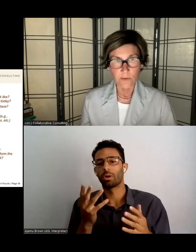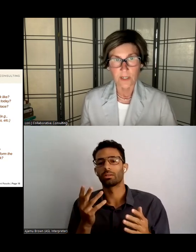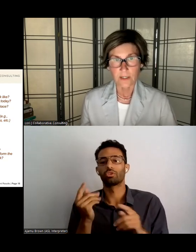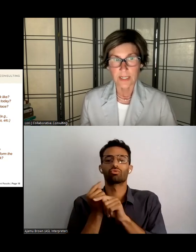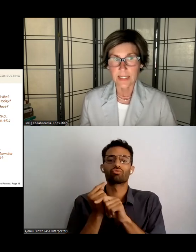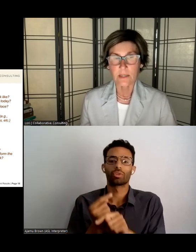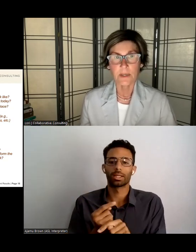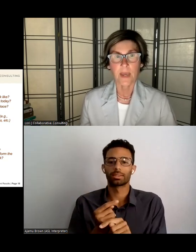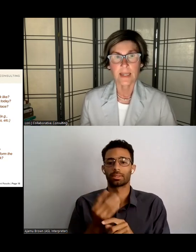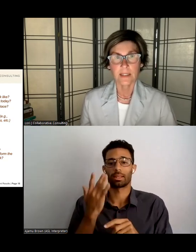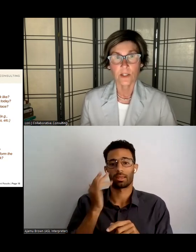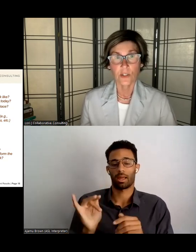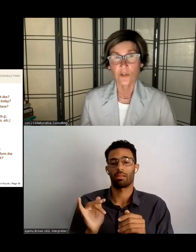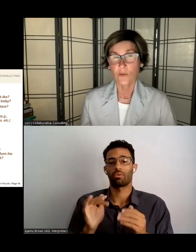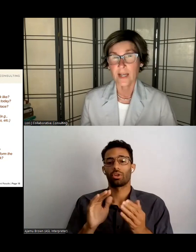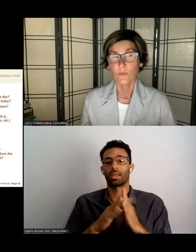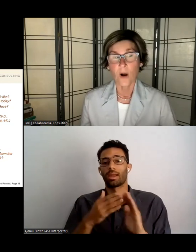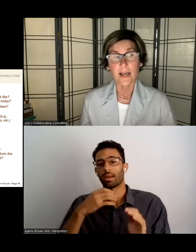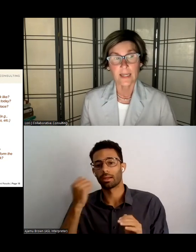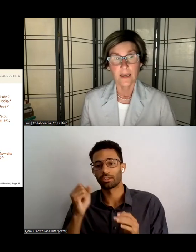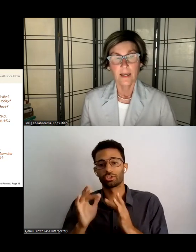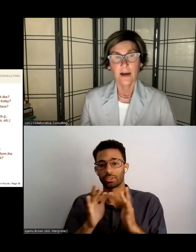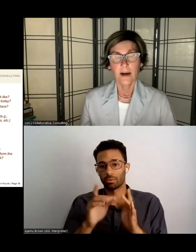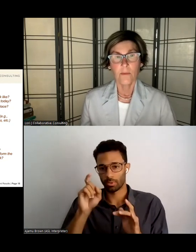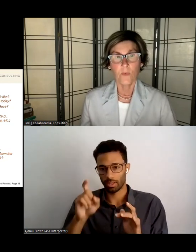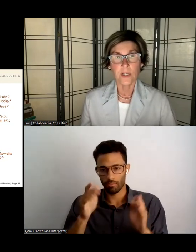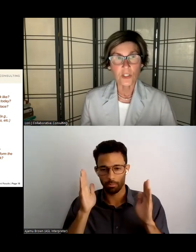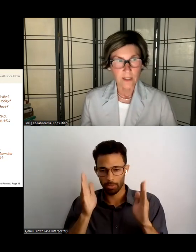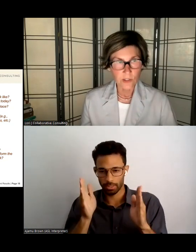Aging Network needs to be paying attention to, and why?